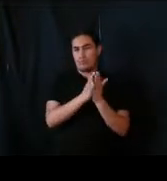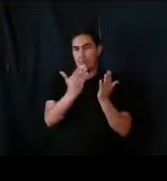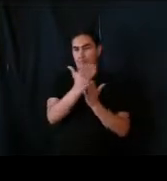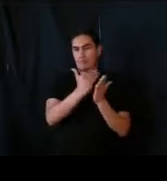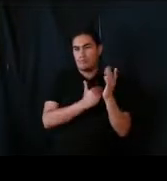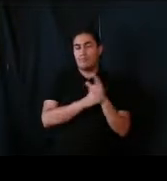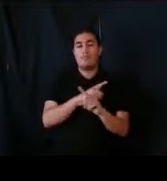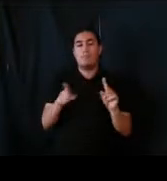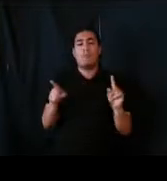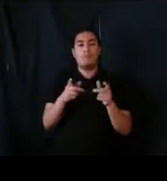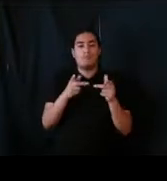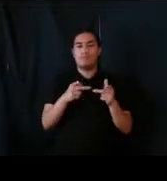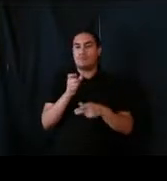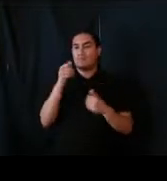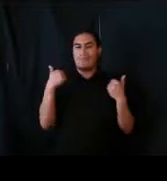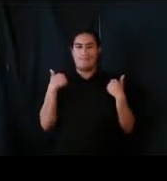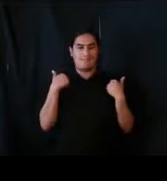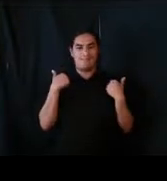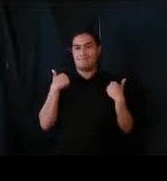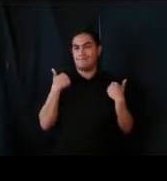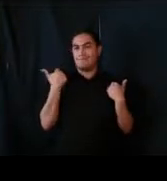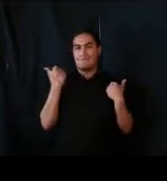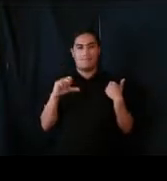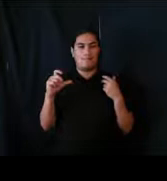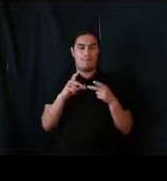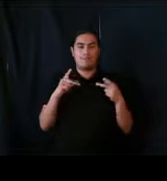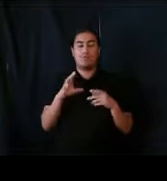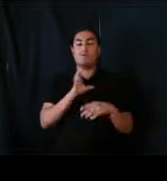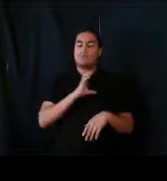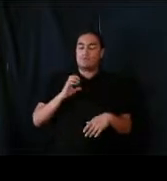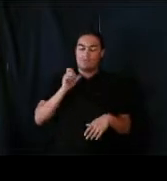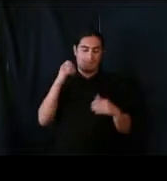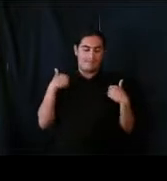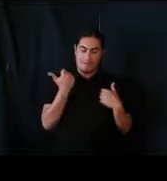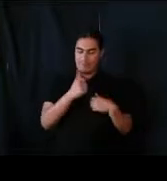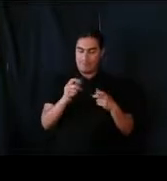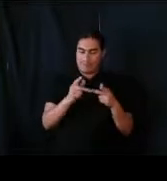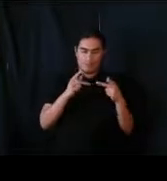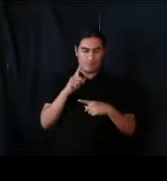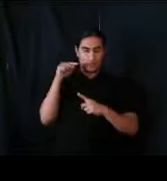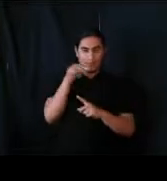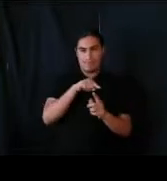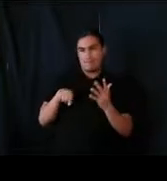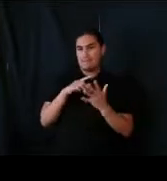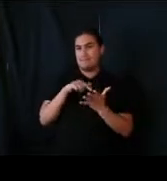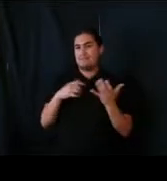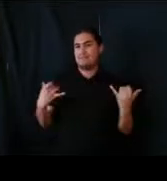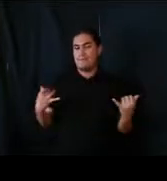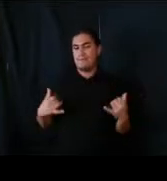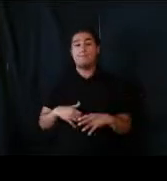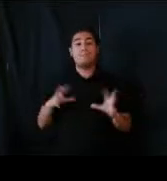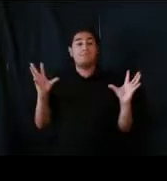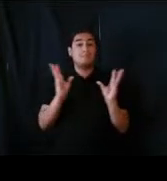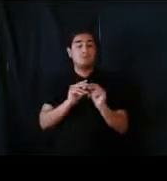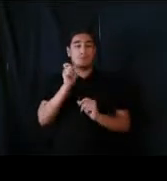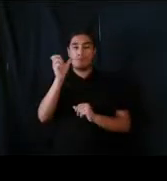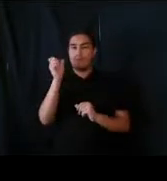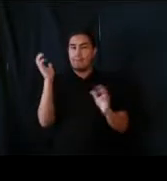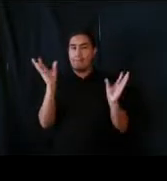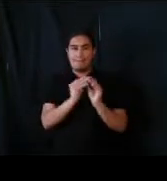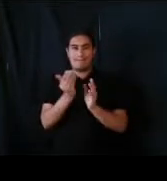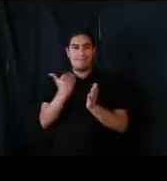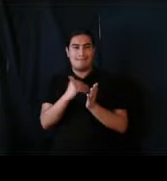have a position on any of these bills at this time given the commission will not meet again prior to